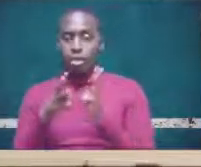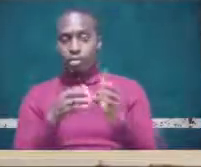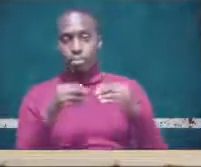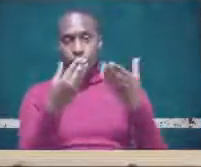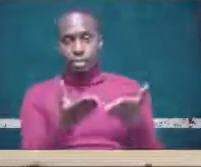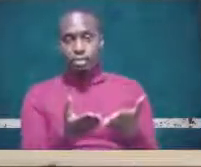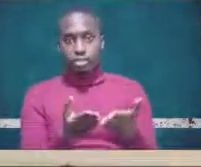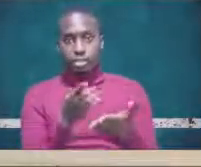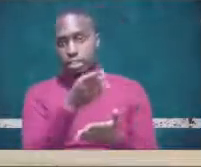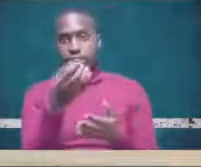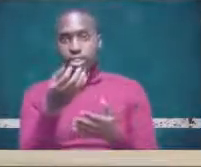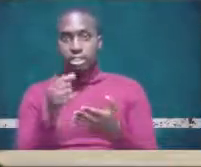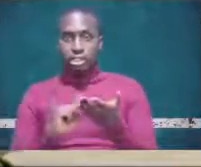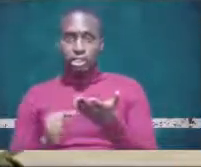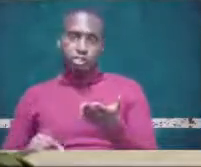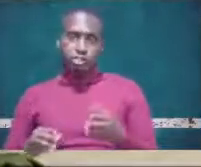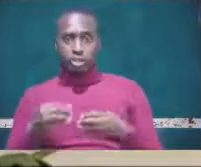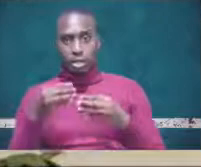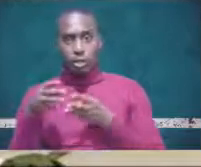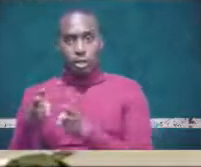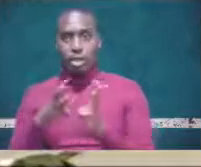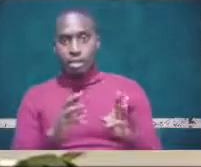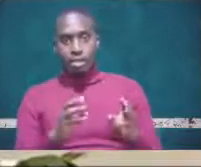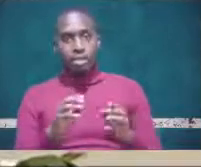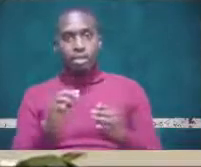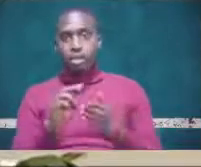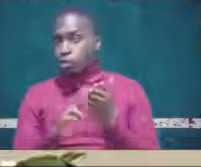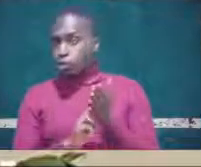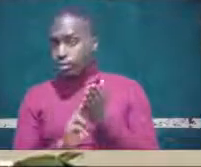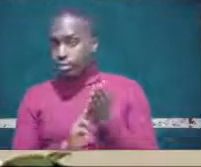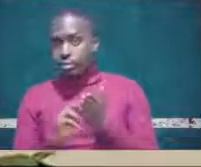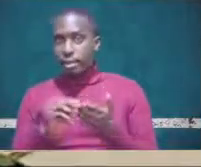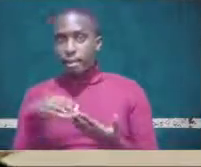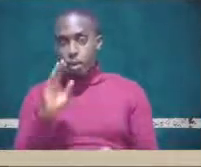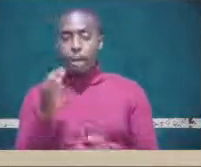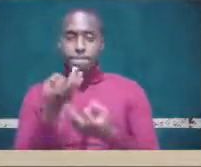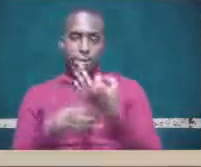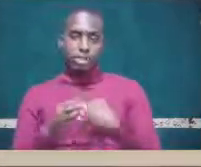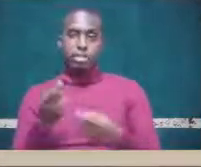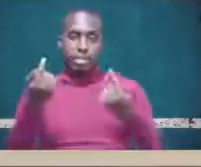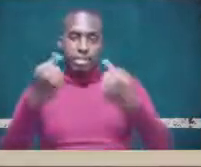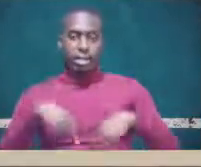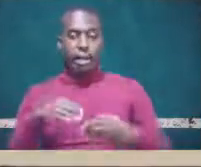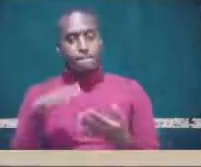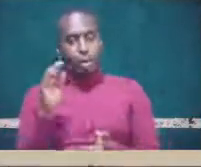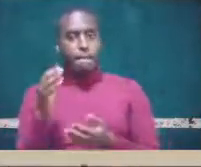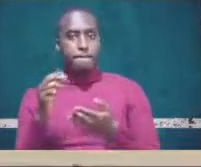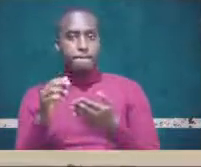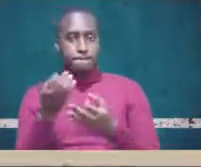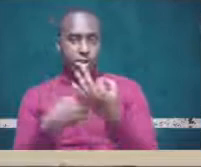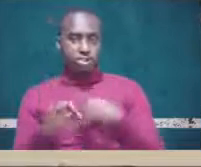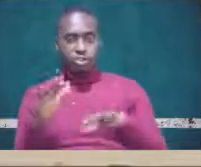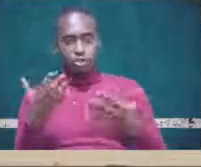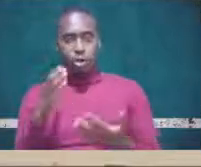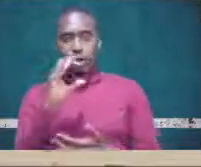or this technological production approach, it uses more machines, it employs more machines or